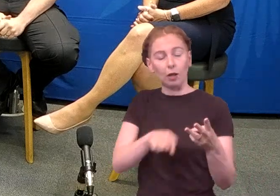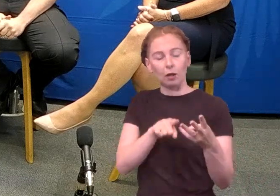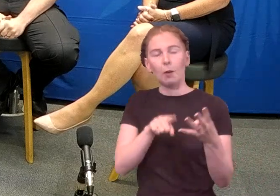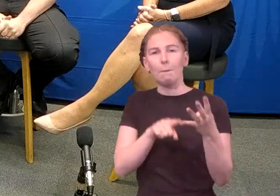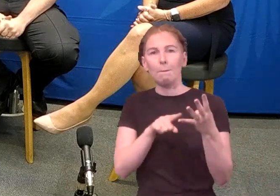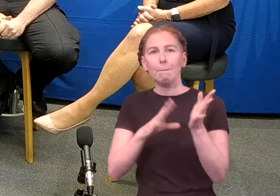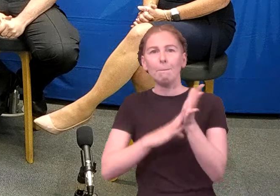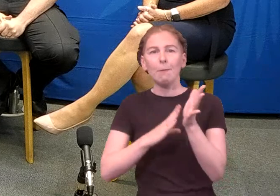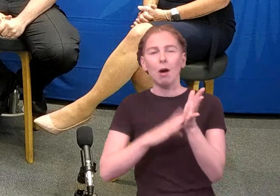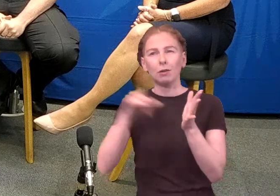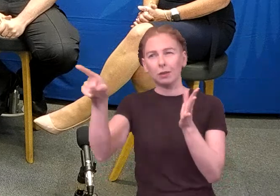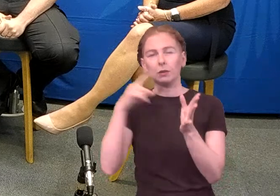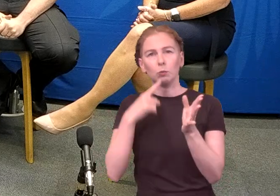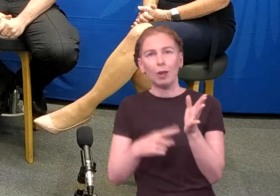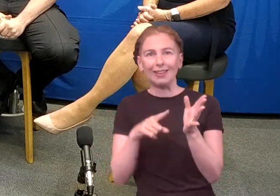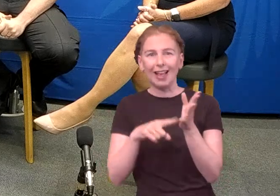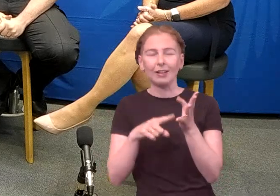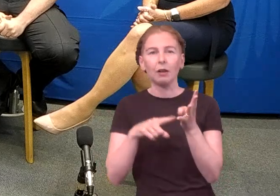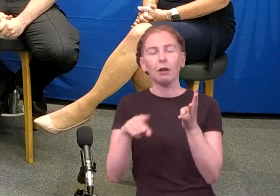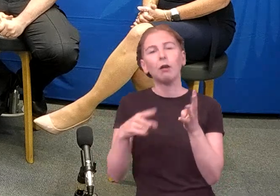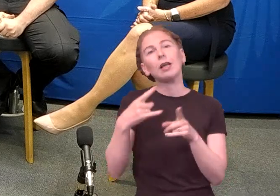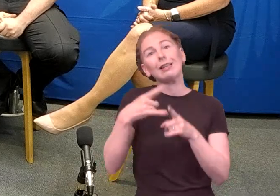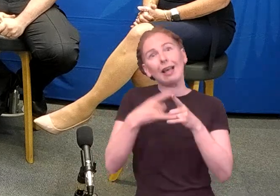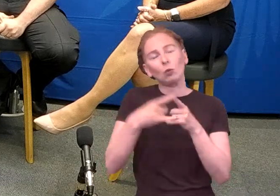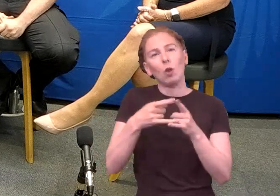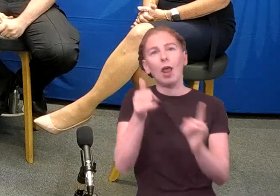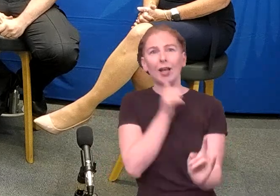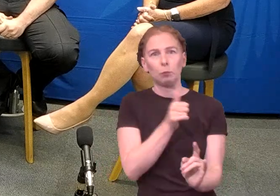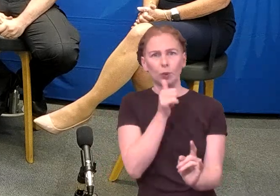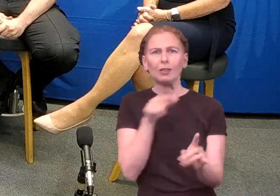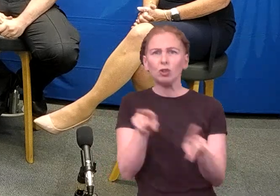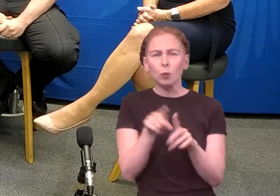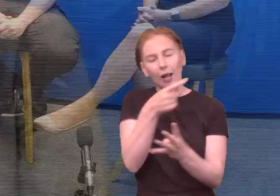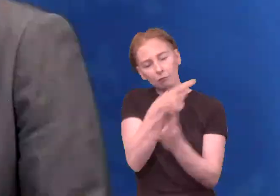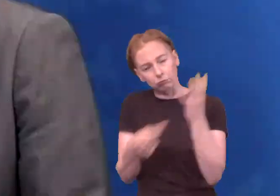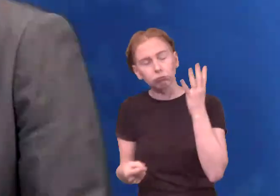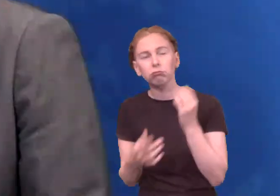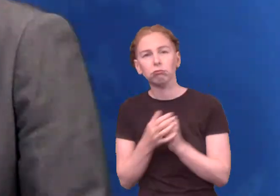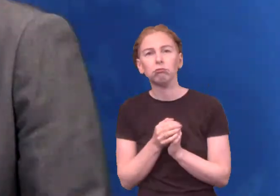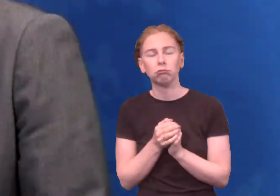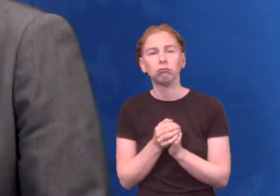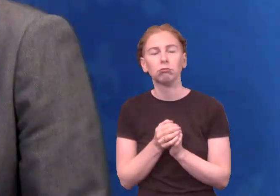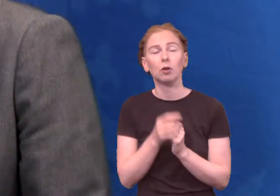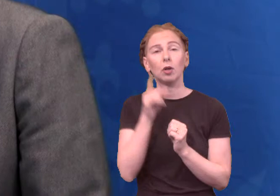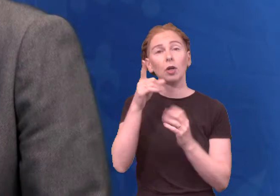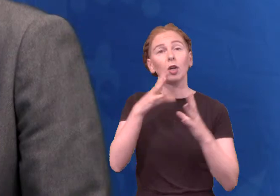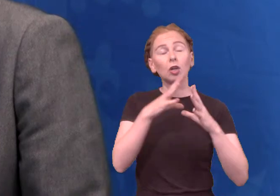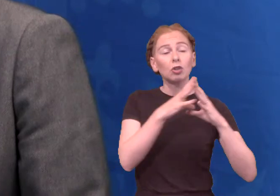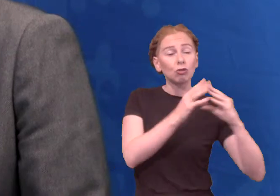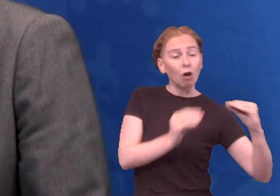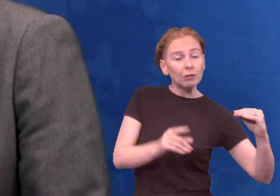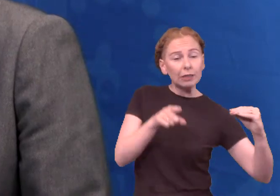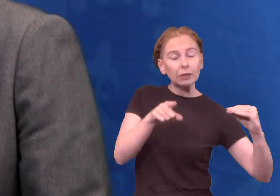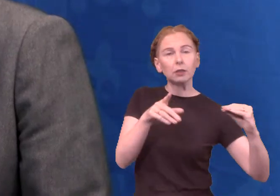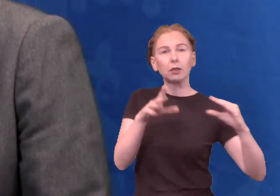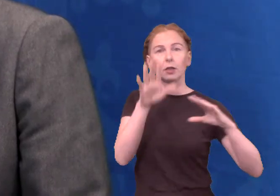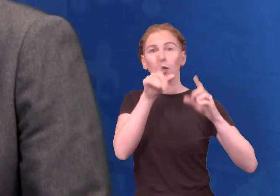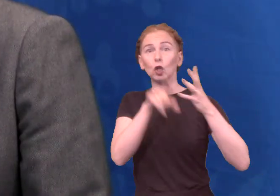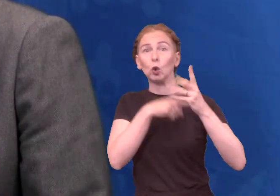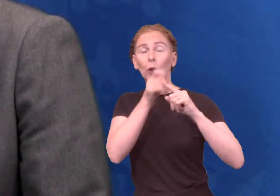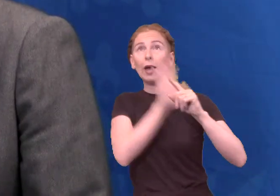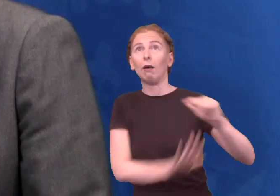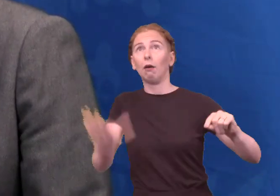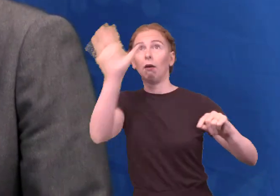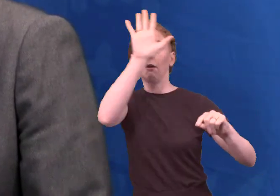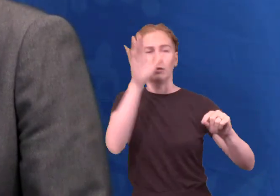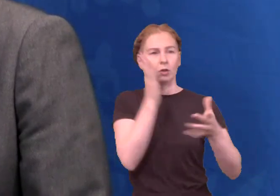on the sexual exploitation. So the national picture isn't very different to what's happening in Surrey,